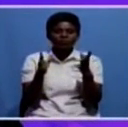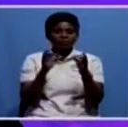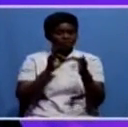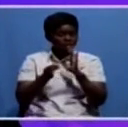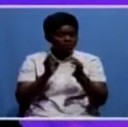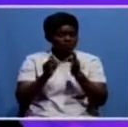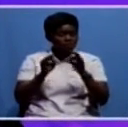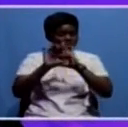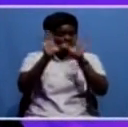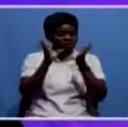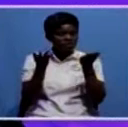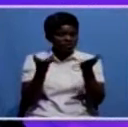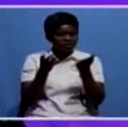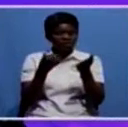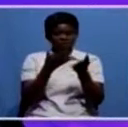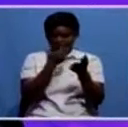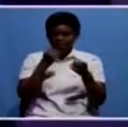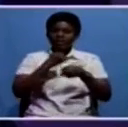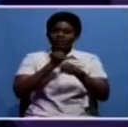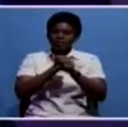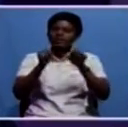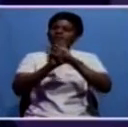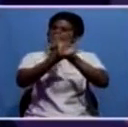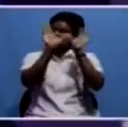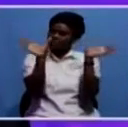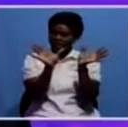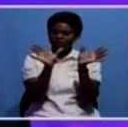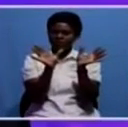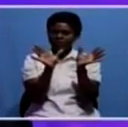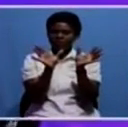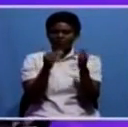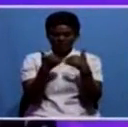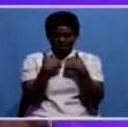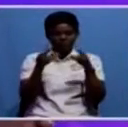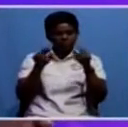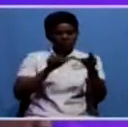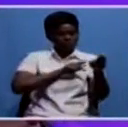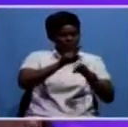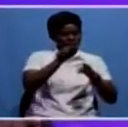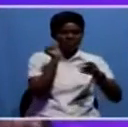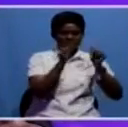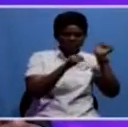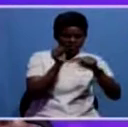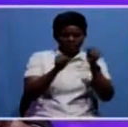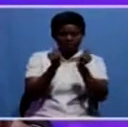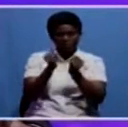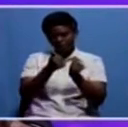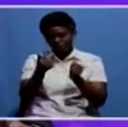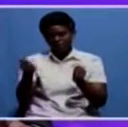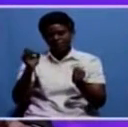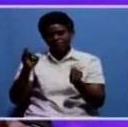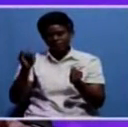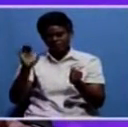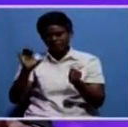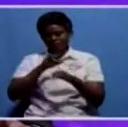to them, maybe we should make it just clear so that there is no professional fighting between the other agencies and the FIC, and everybody